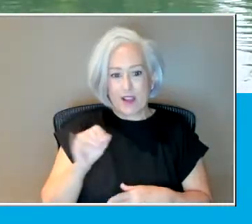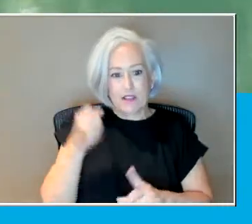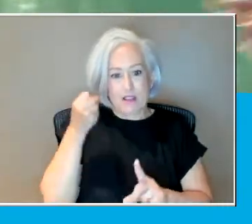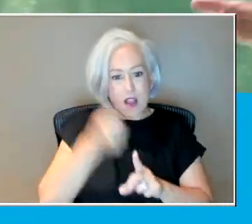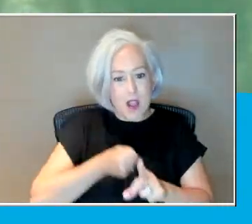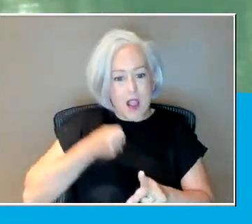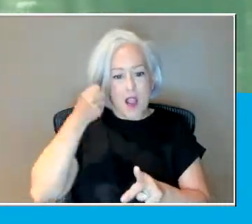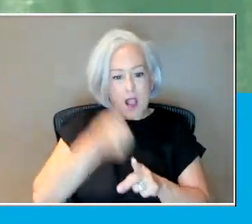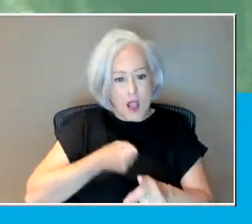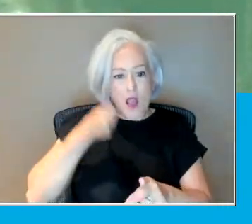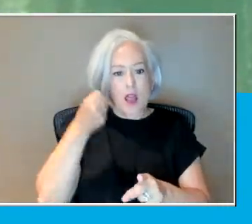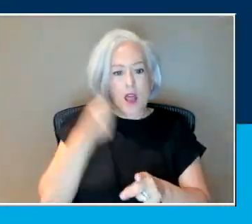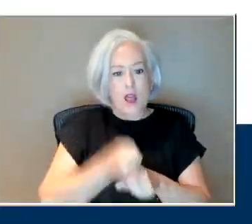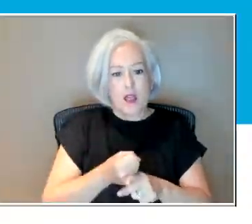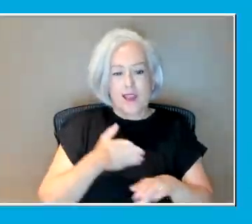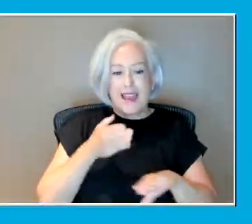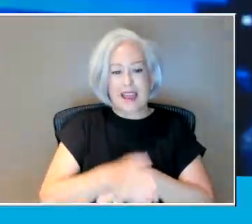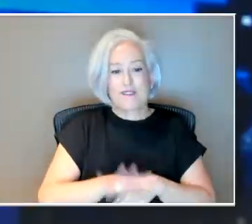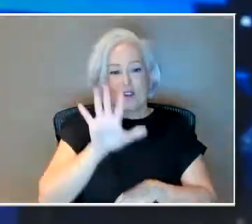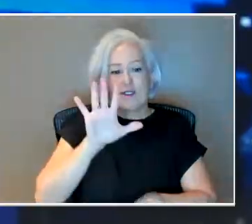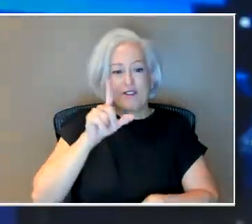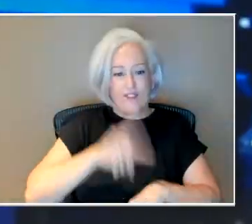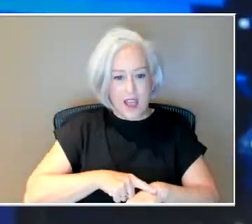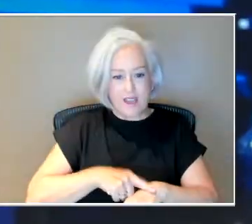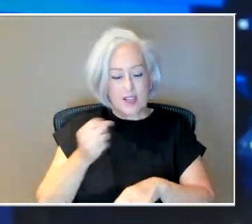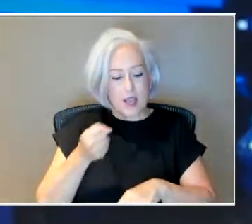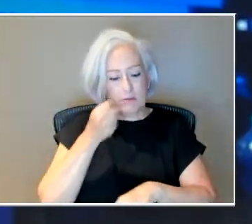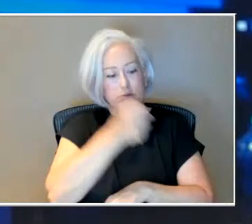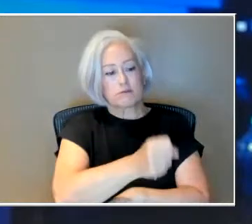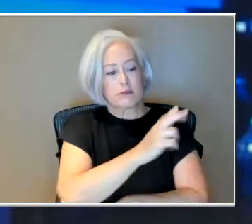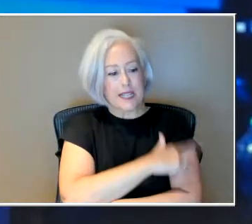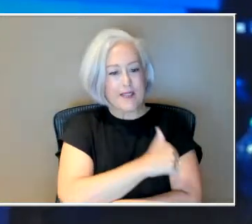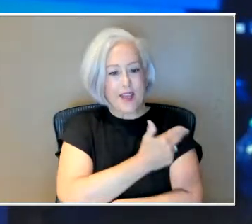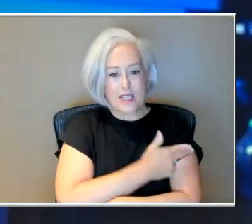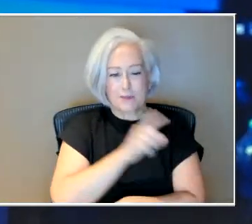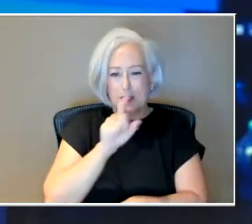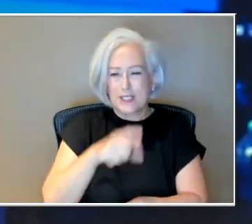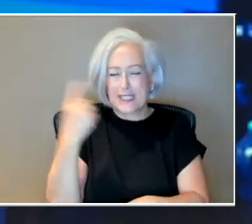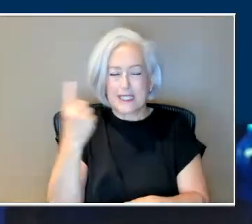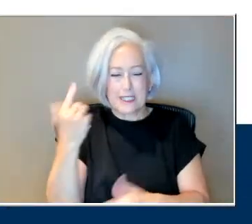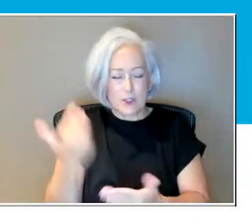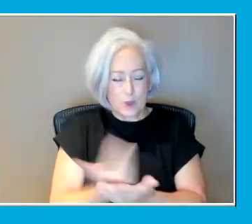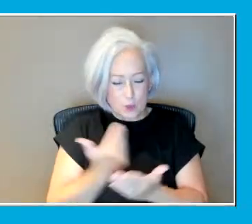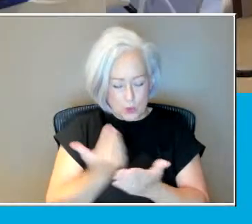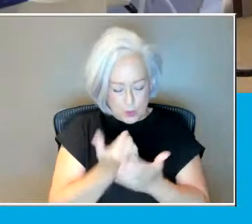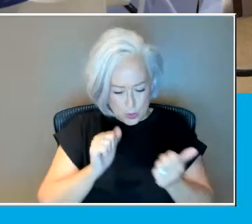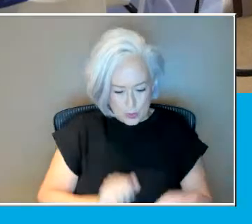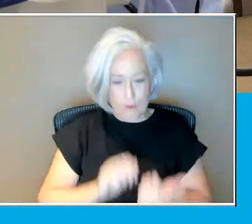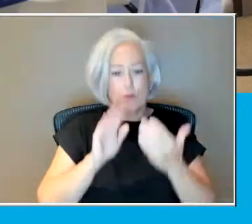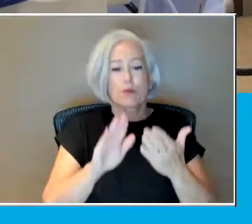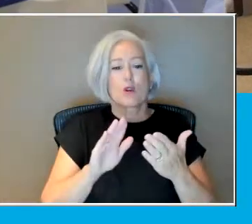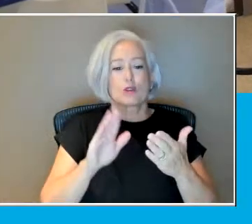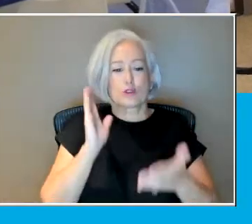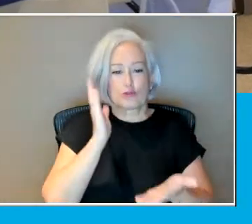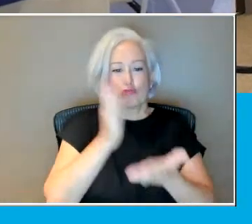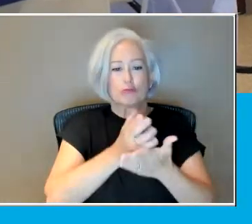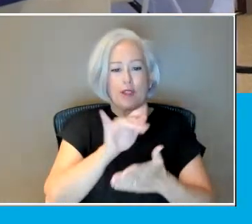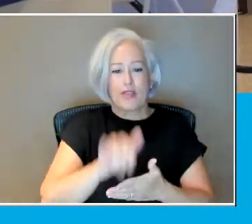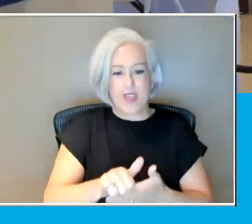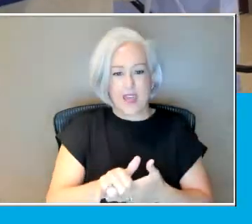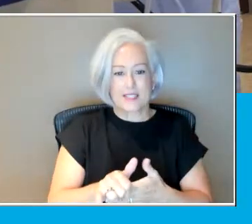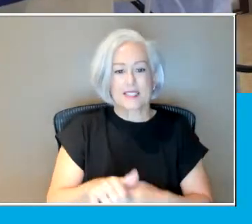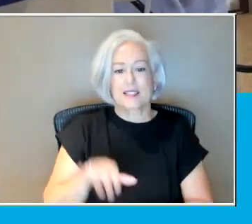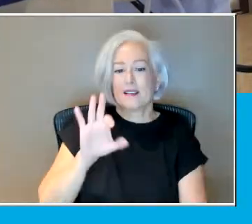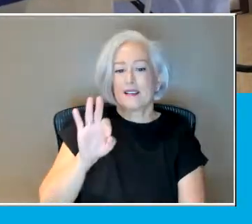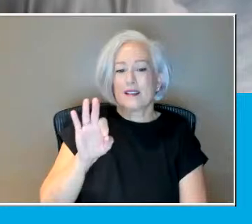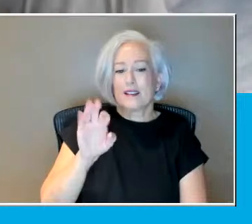new approach to stop the cycle. I'm Alexis Del Cid. On the next Morning Medical Update, fecal transplants, when